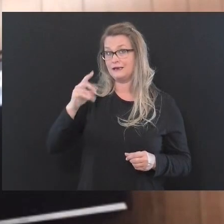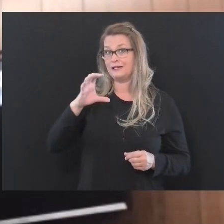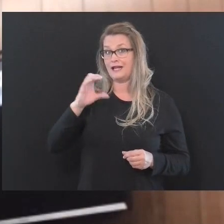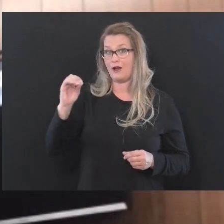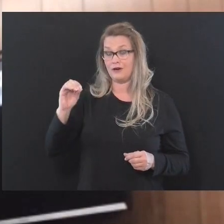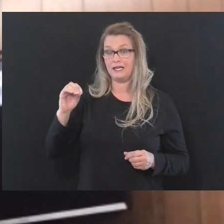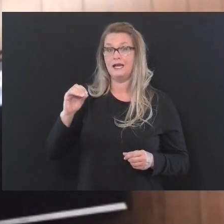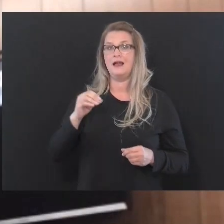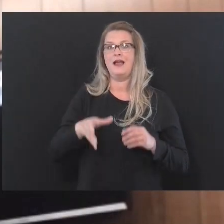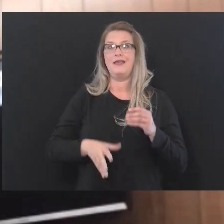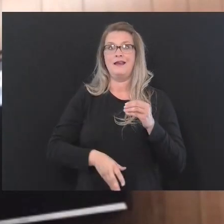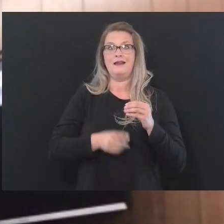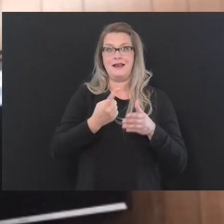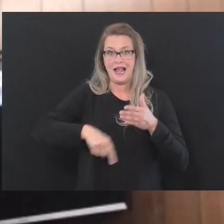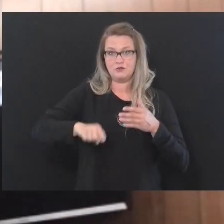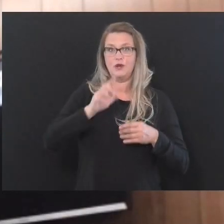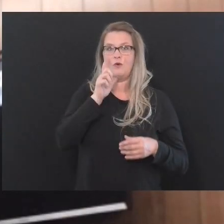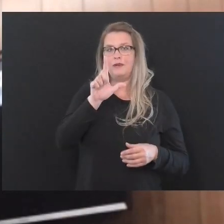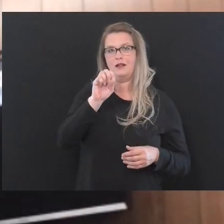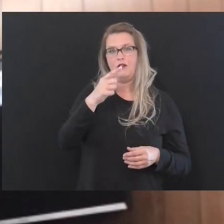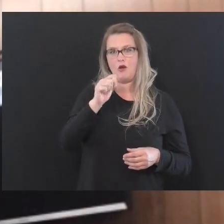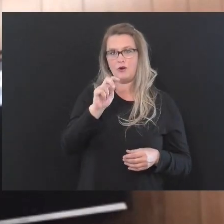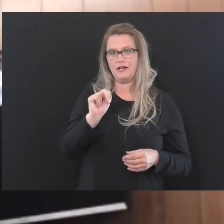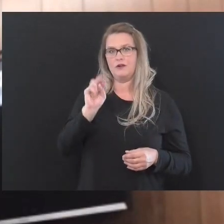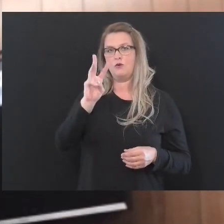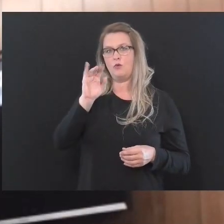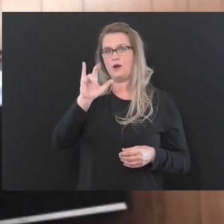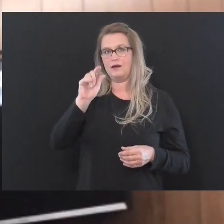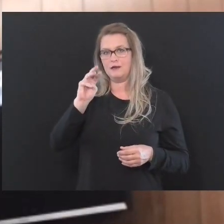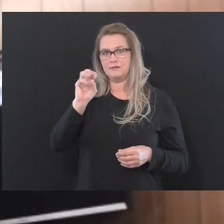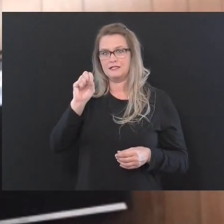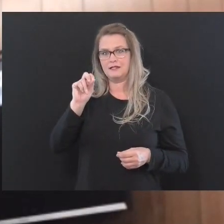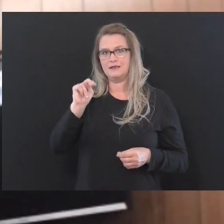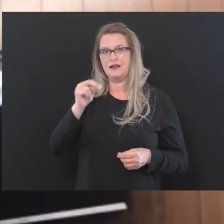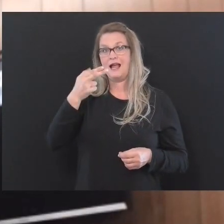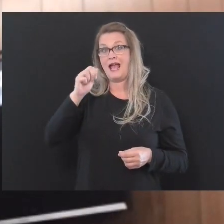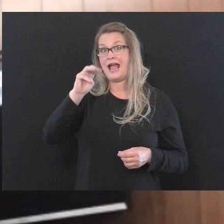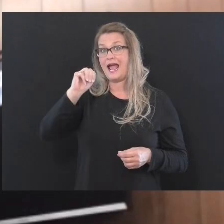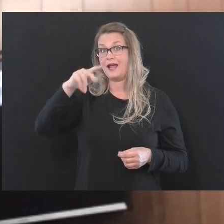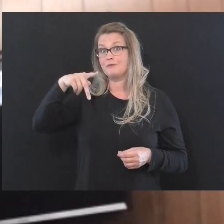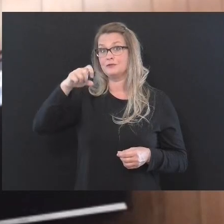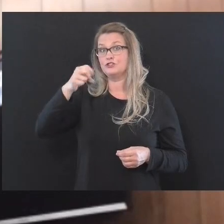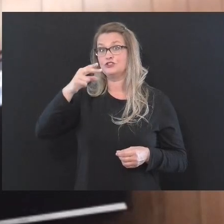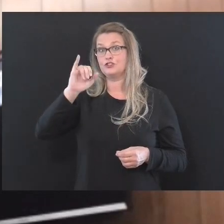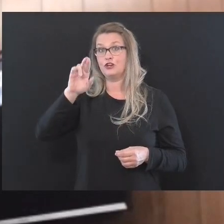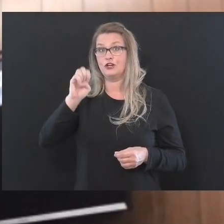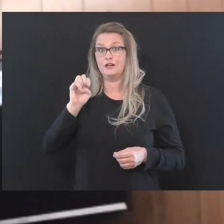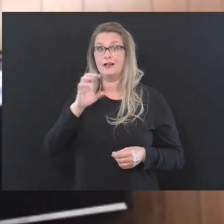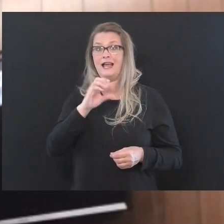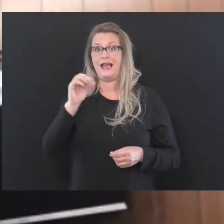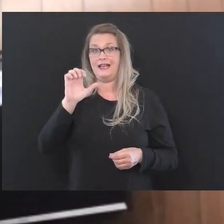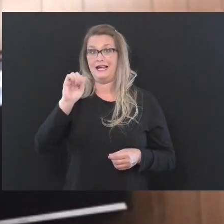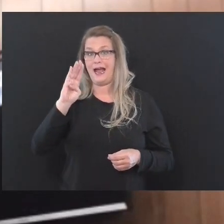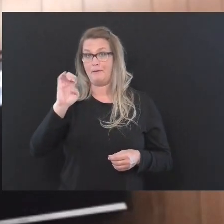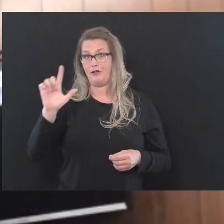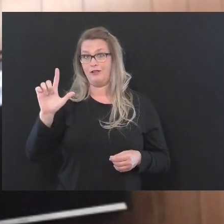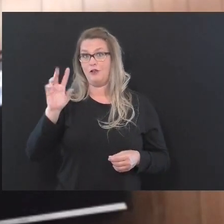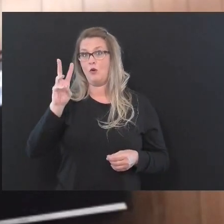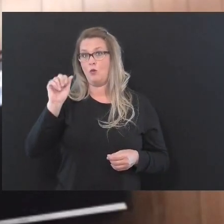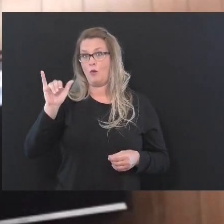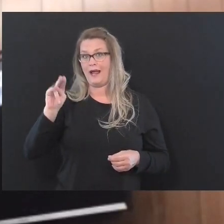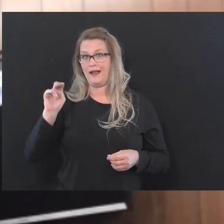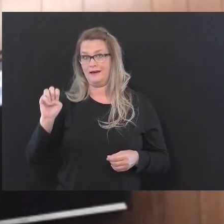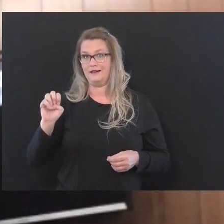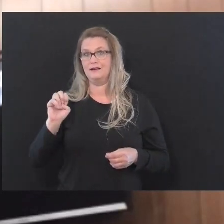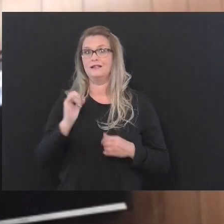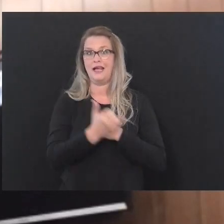to Logan County, to Williamson, Hampshire County, and a second lane in Cabell County. So we continue to ramp up our efforts